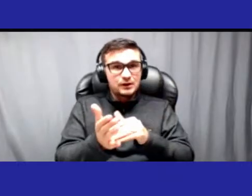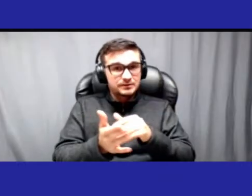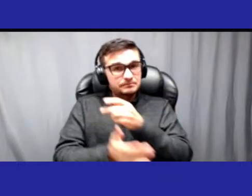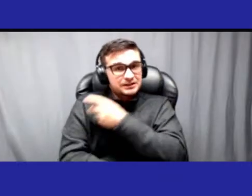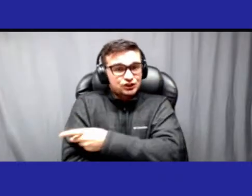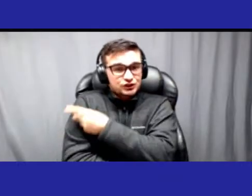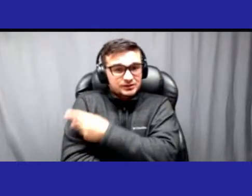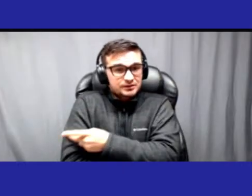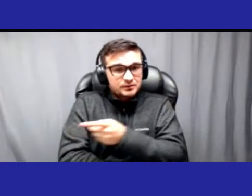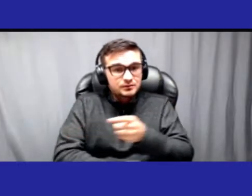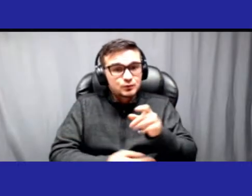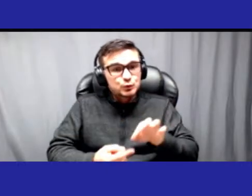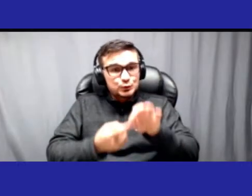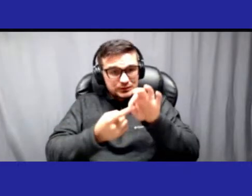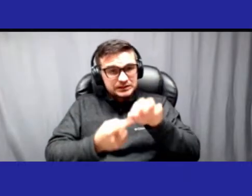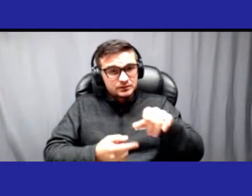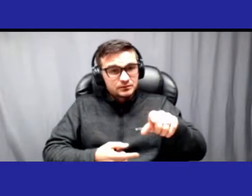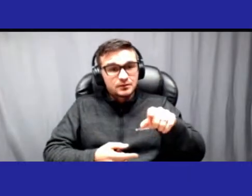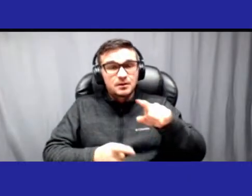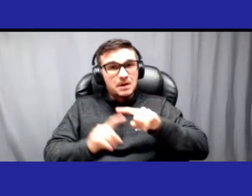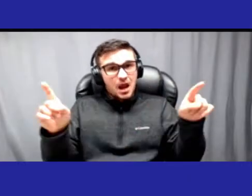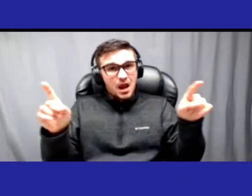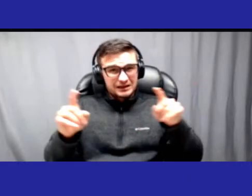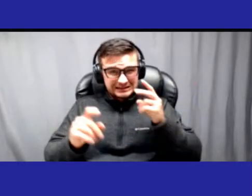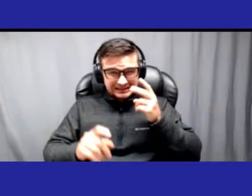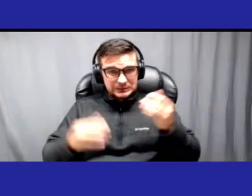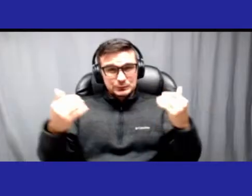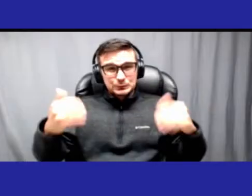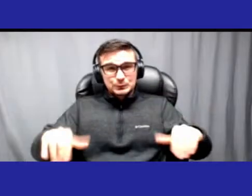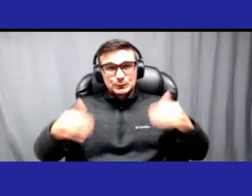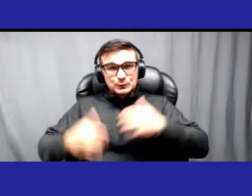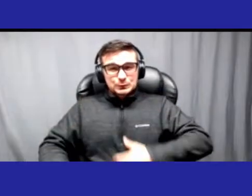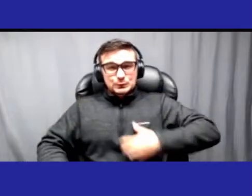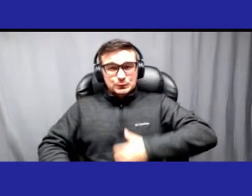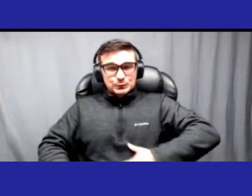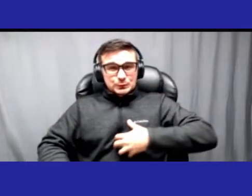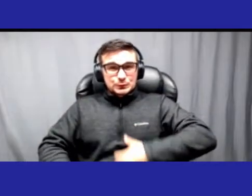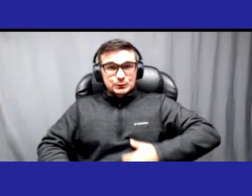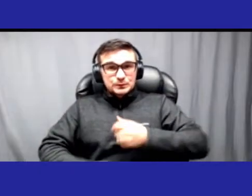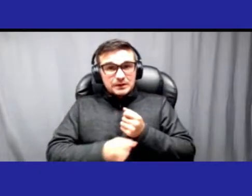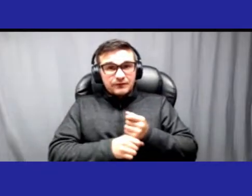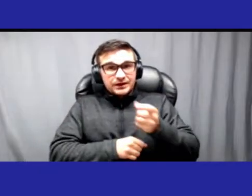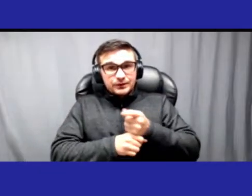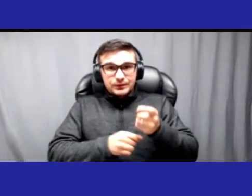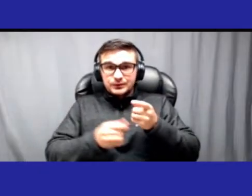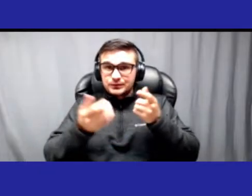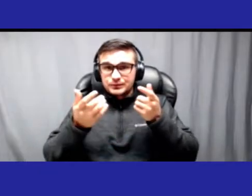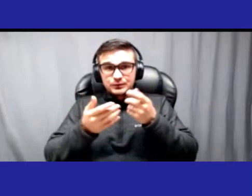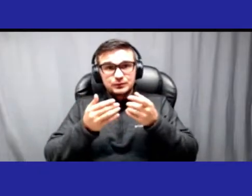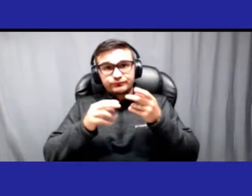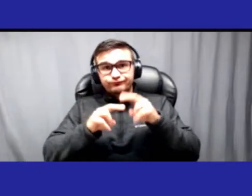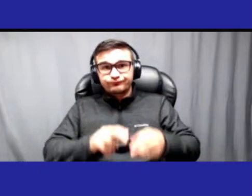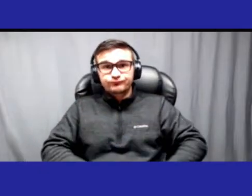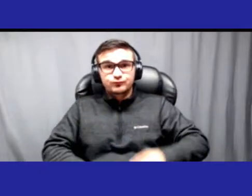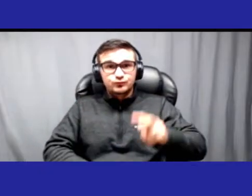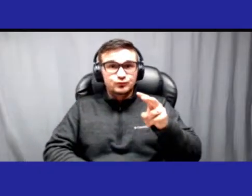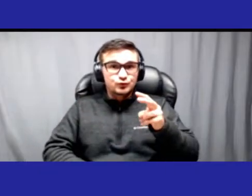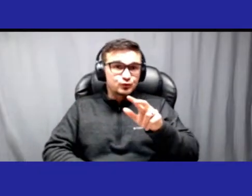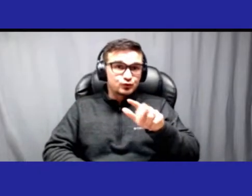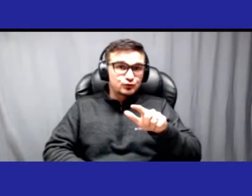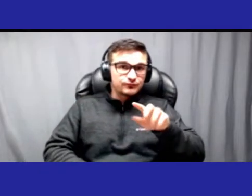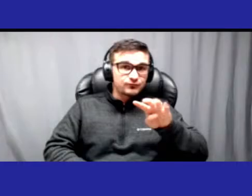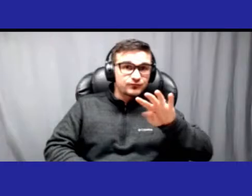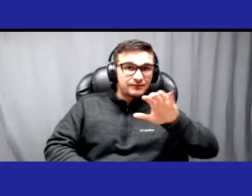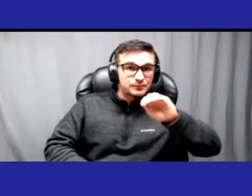the slide, this is daunting. Every year we're losing 2, 3, 4, 5+% of our patients, like clockwork, and it wasn't going any